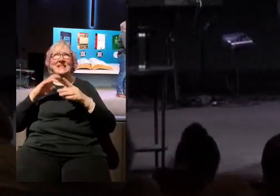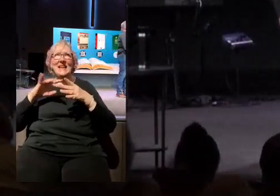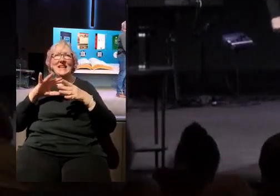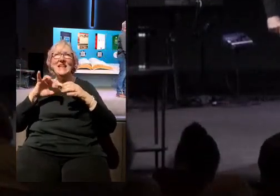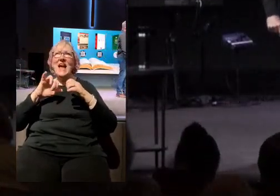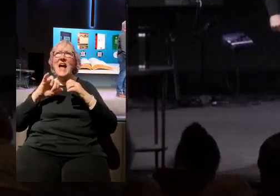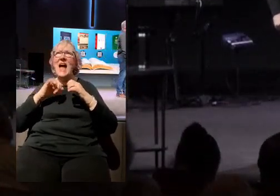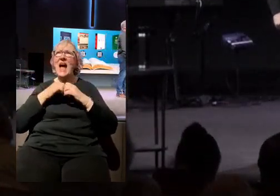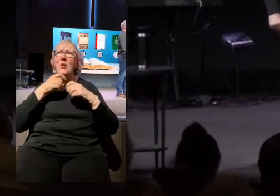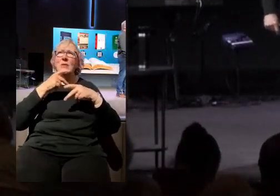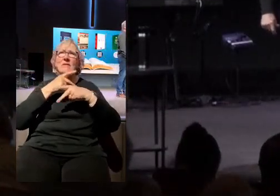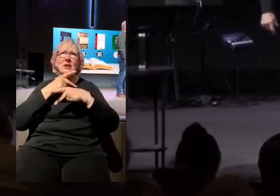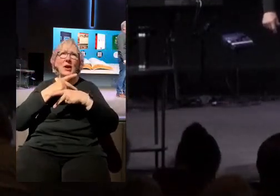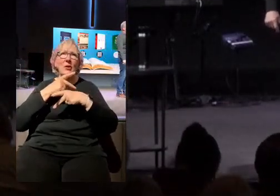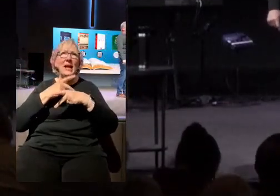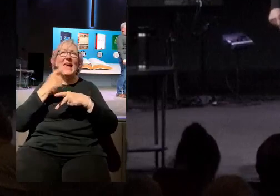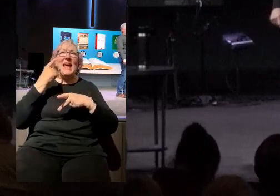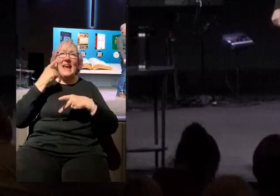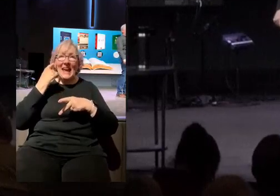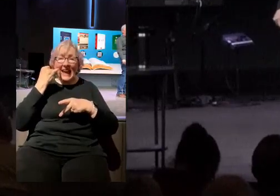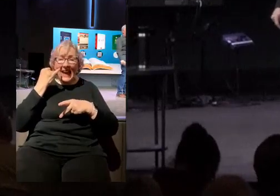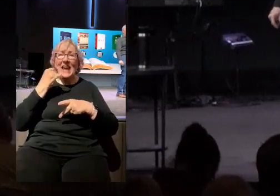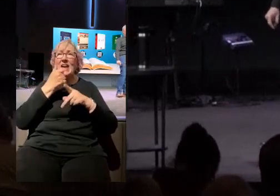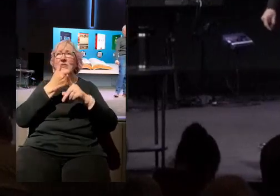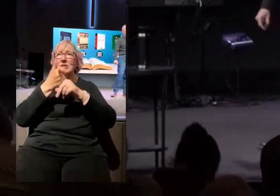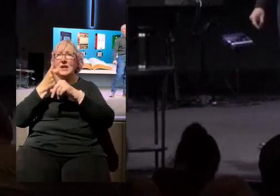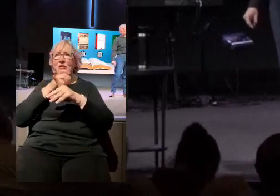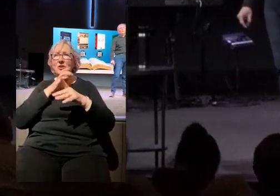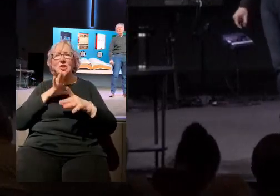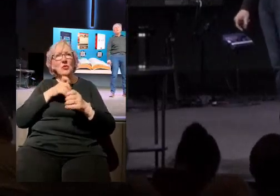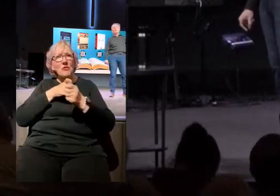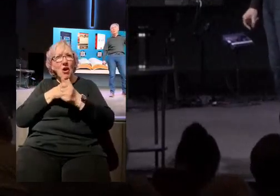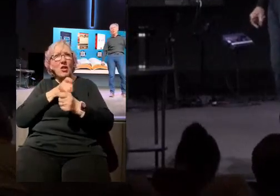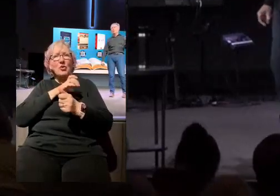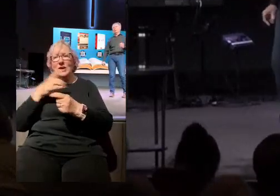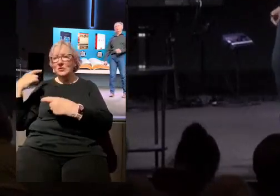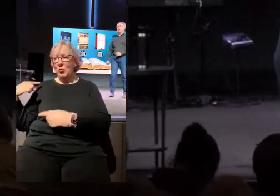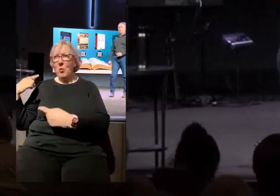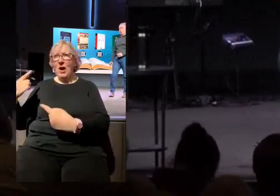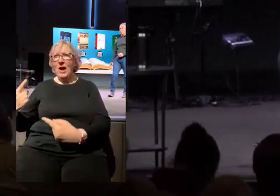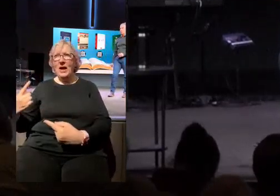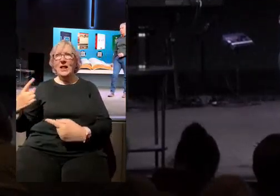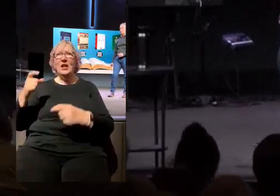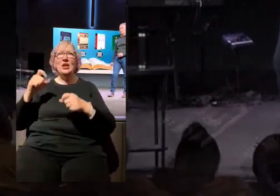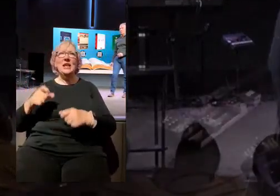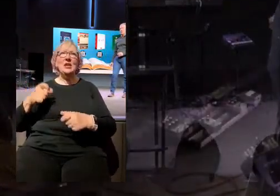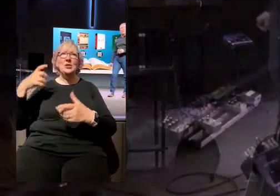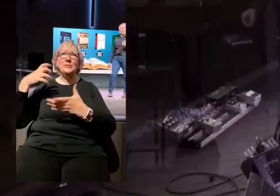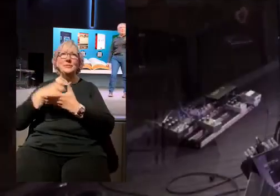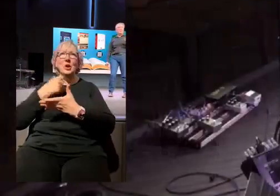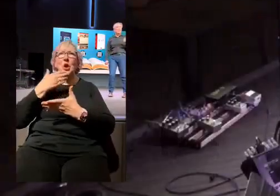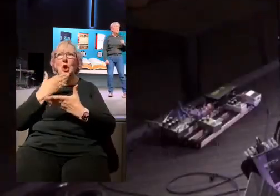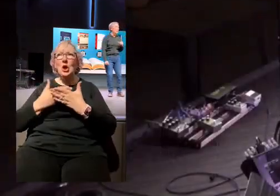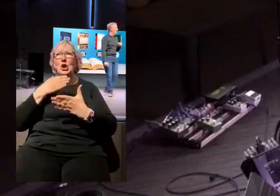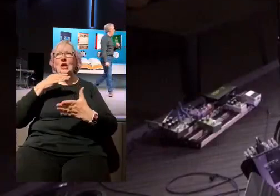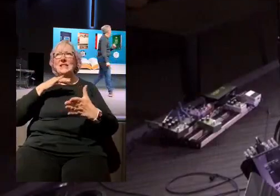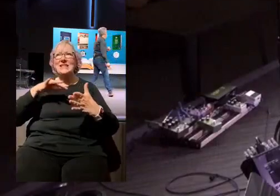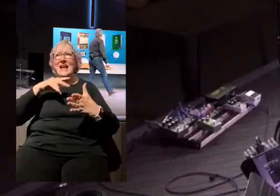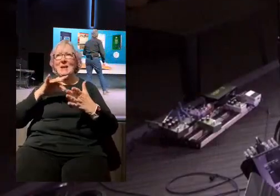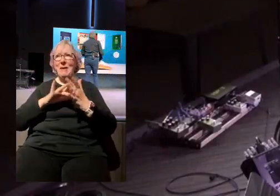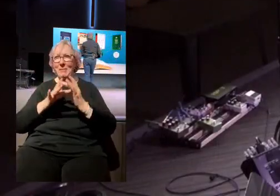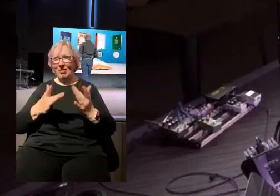you're a Christian and you've been walking as a follower of Christ for a while, you need to get a really good study Bible. And that's what this is. You